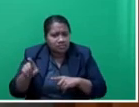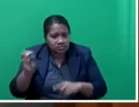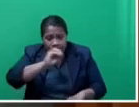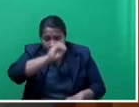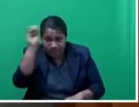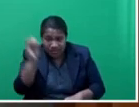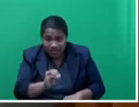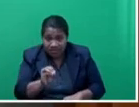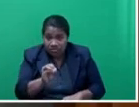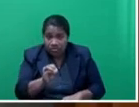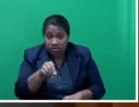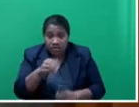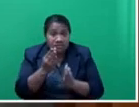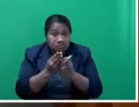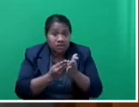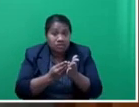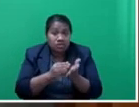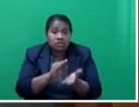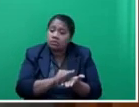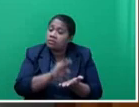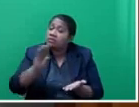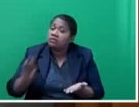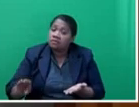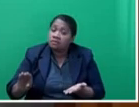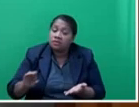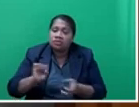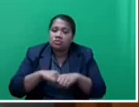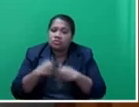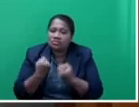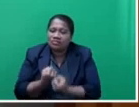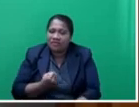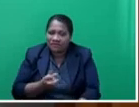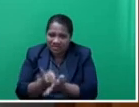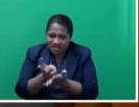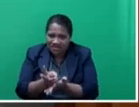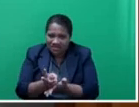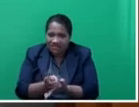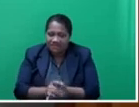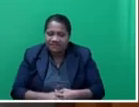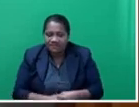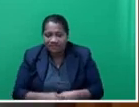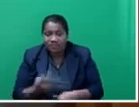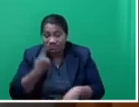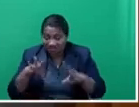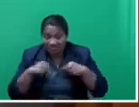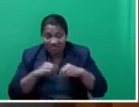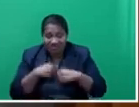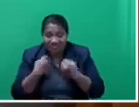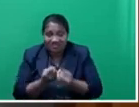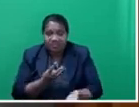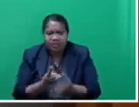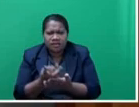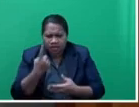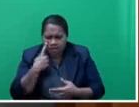percentage of the budget goes to the social welfare recipients. And we note that there's